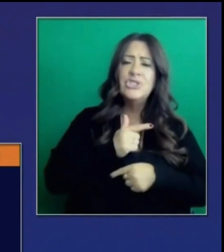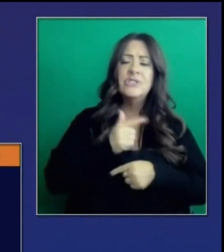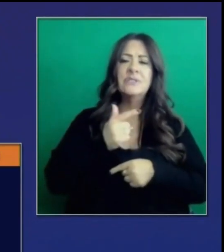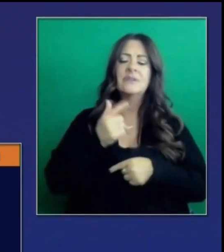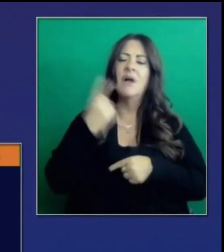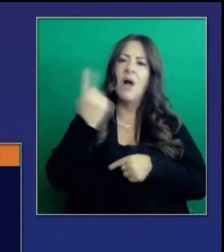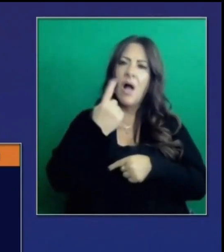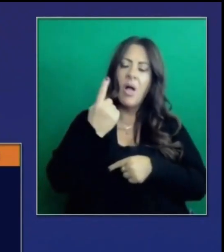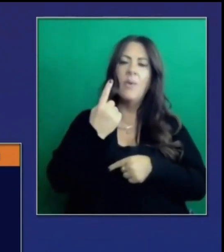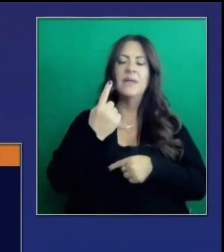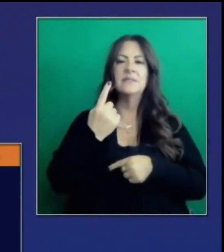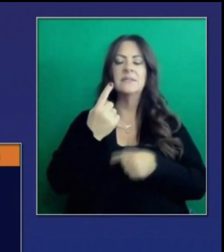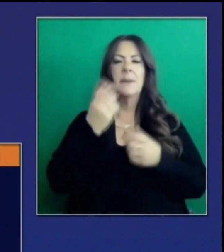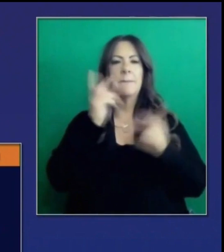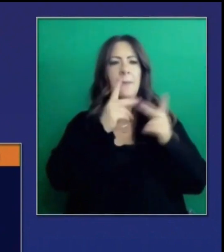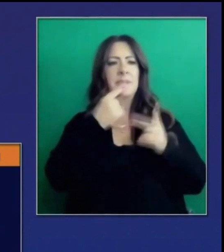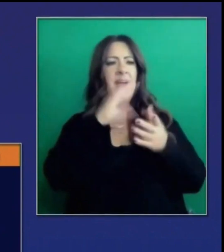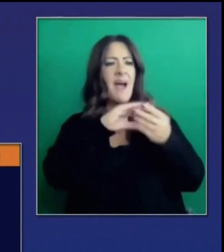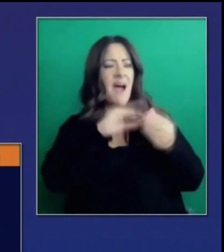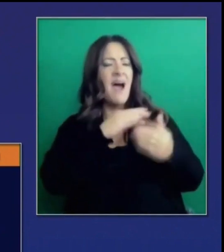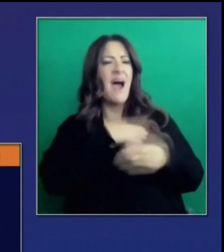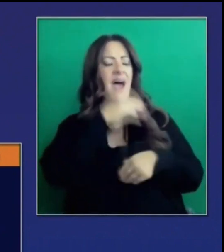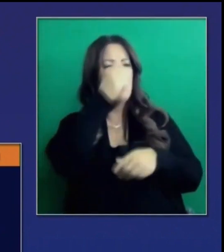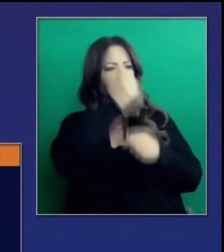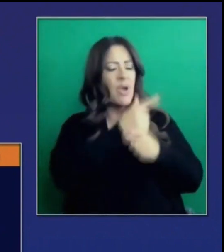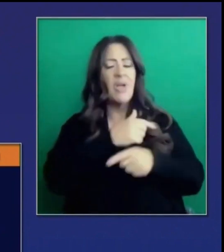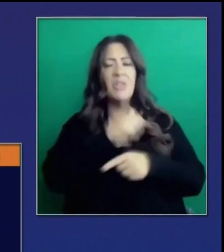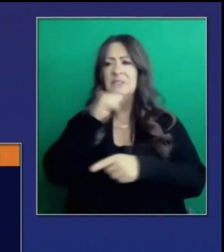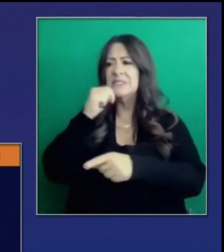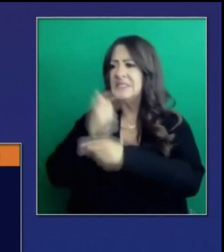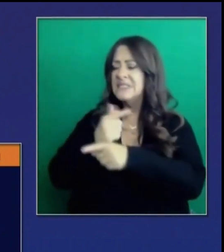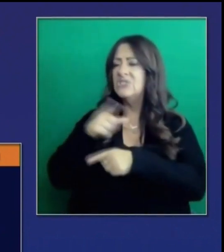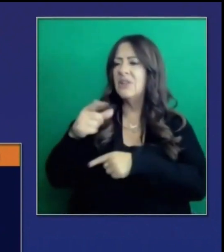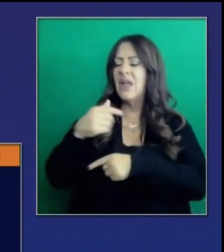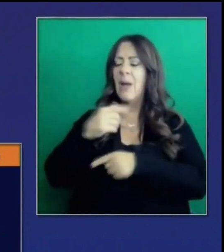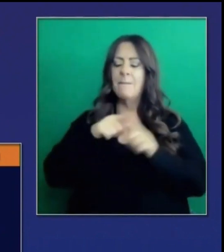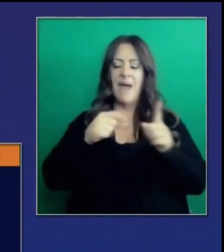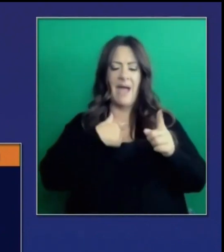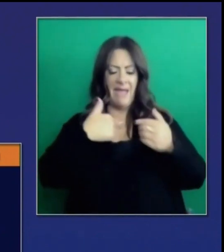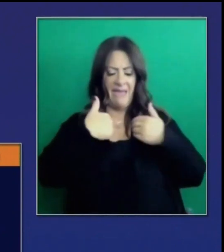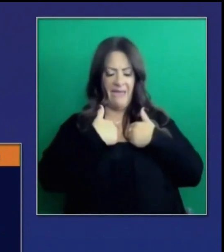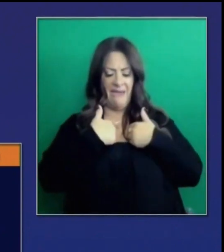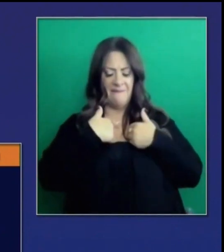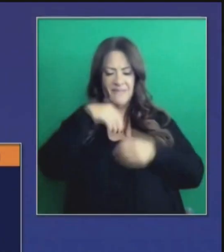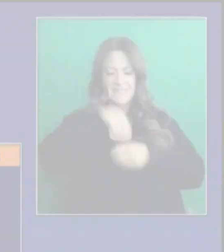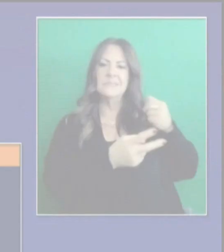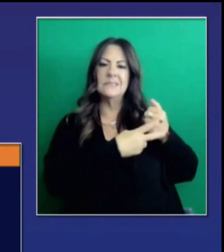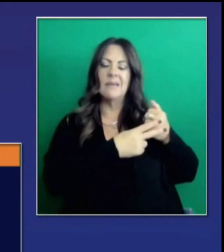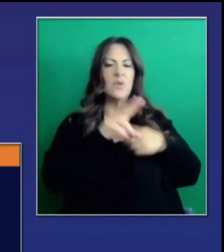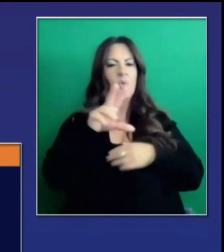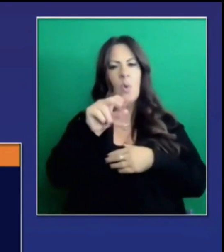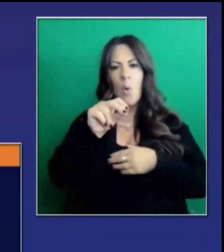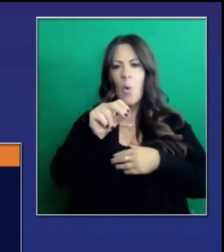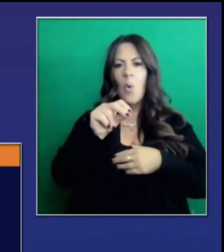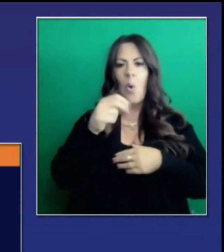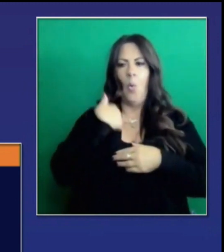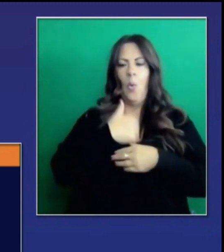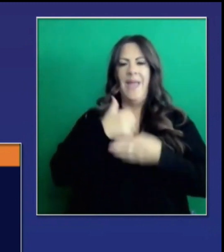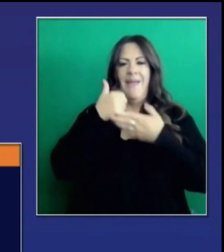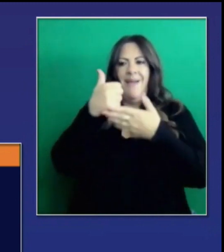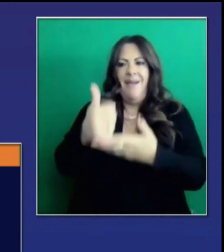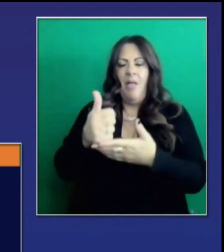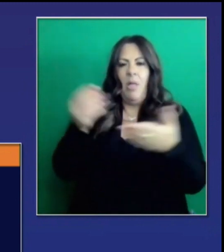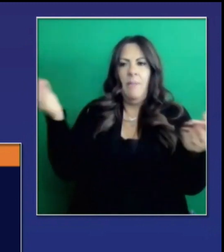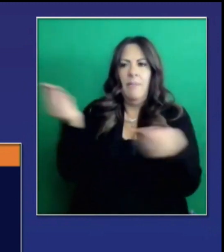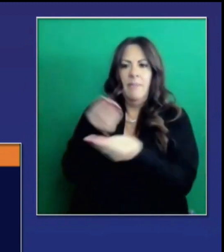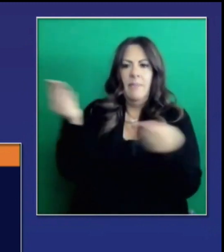or register through the county's website. While the website is still a work in progress, it's currently only being used